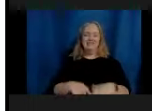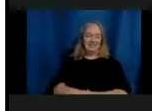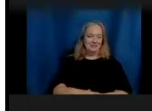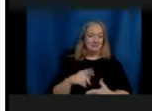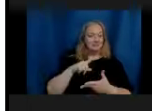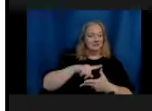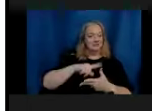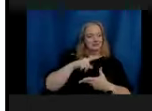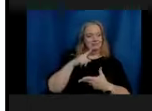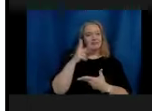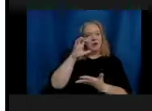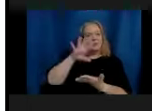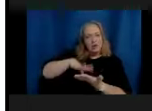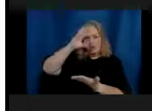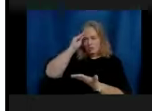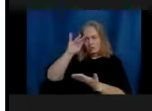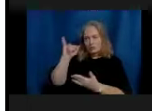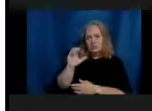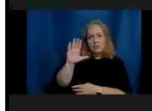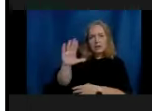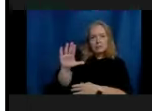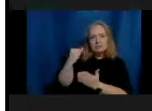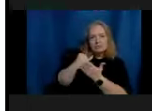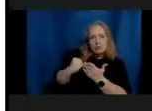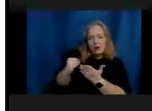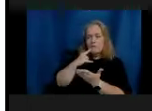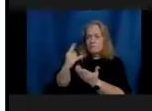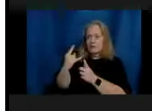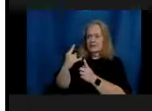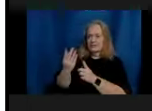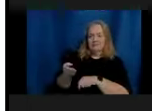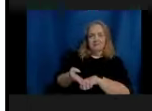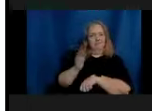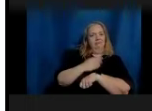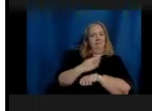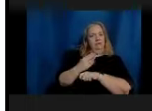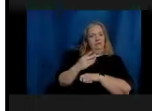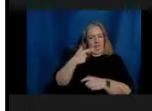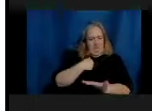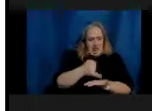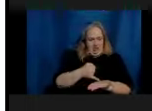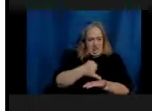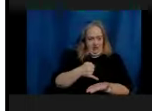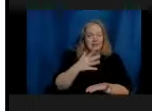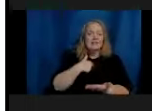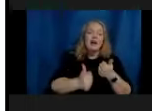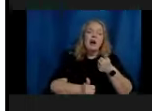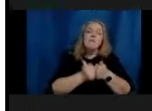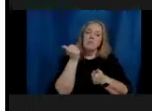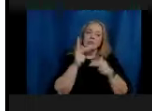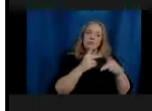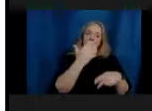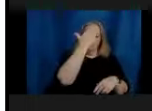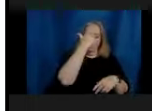first goal was to learn from Castle's work and expand my own drawing practice. So even though I'm an artist mostly known for working